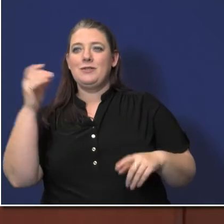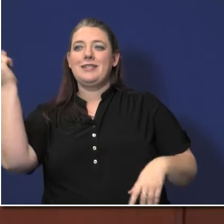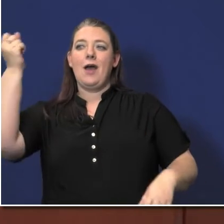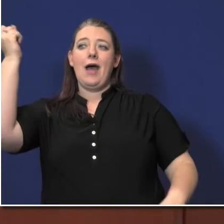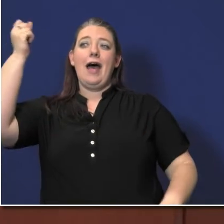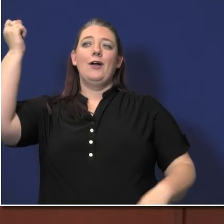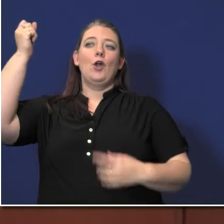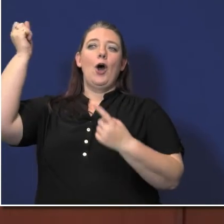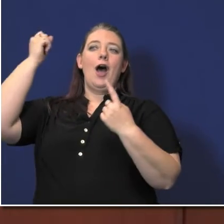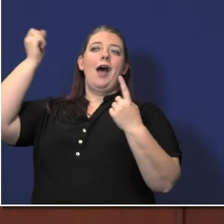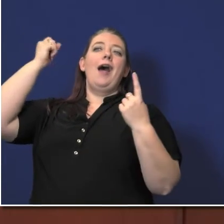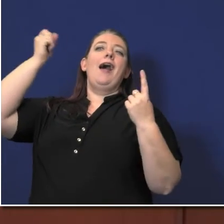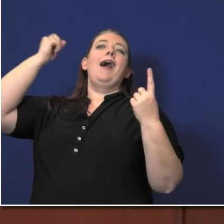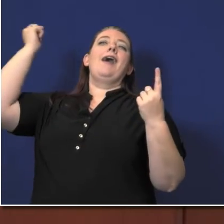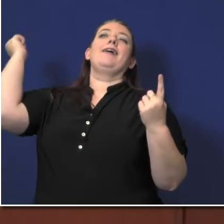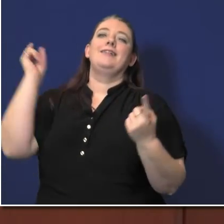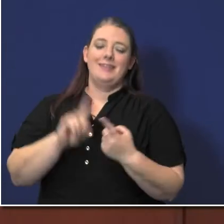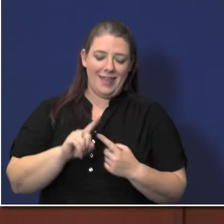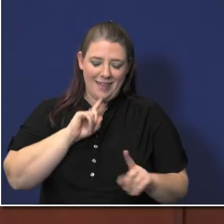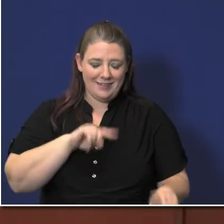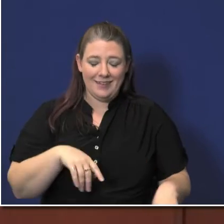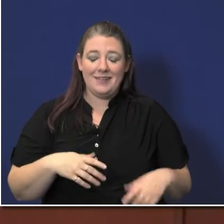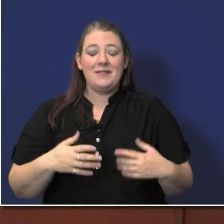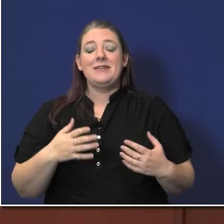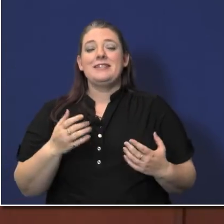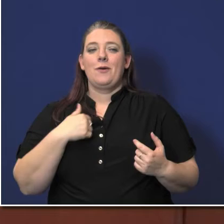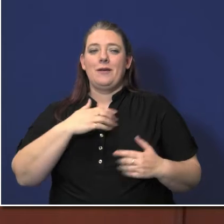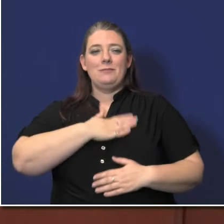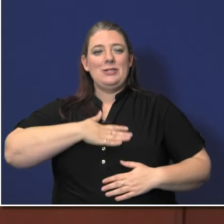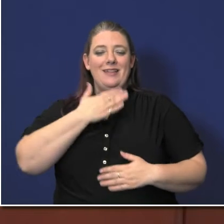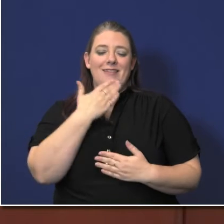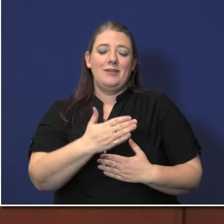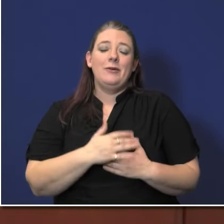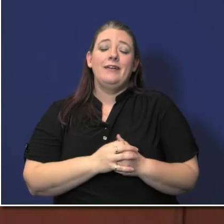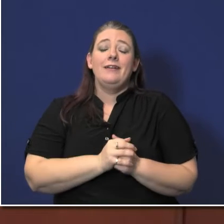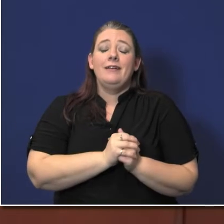there? I appreciate it. Nice touch.